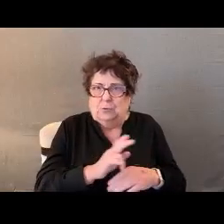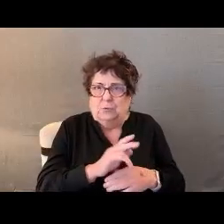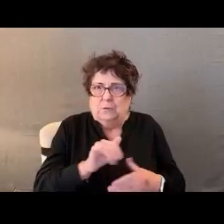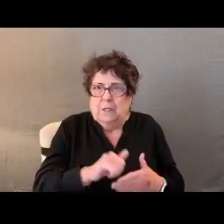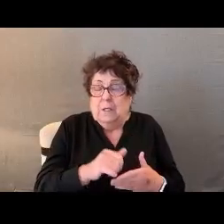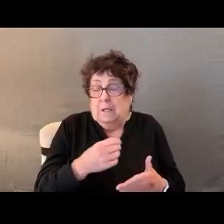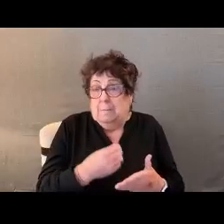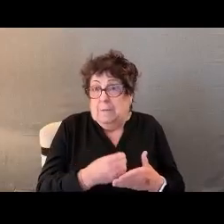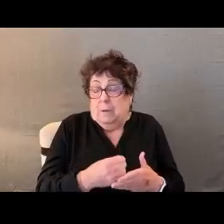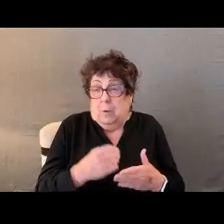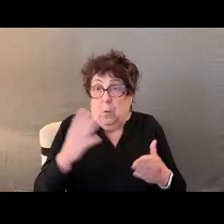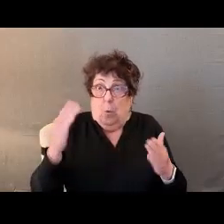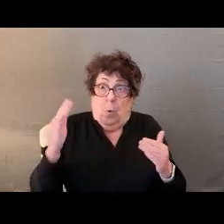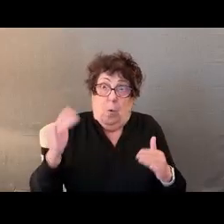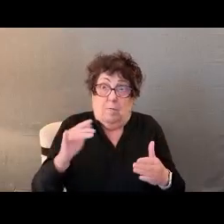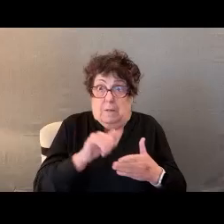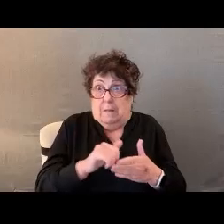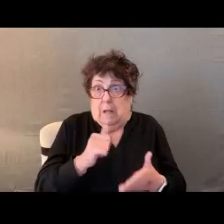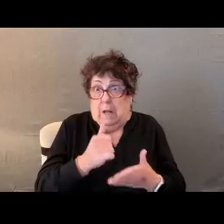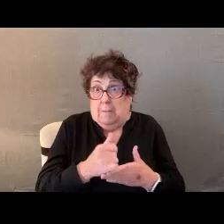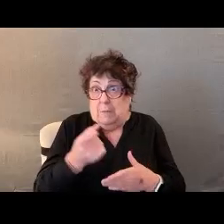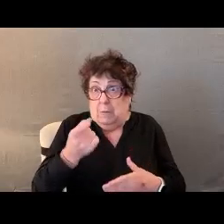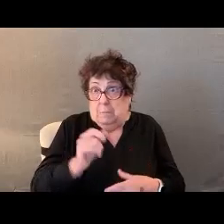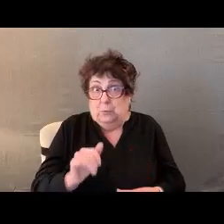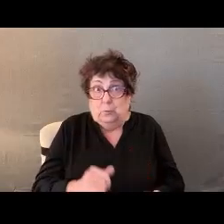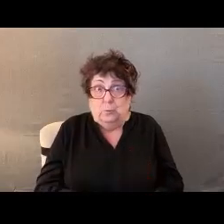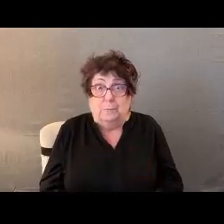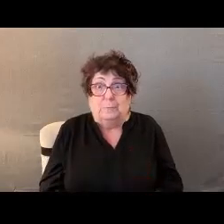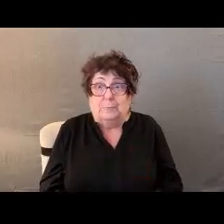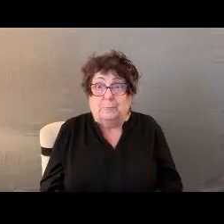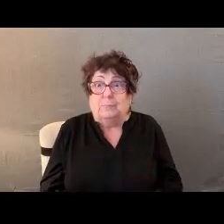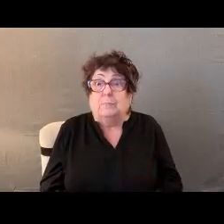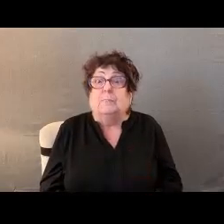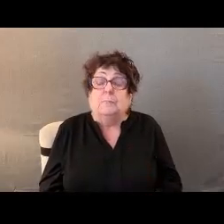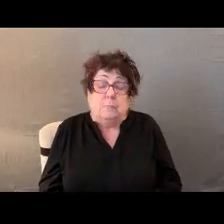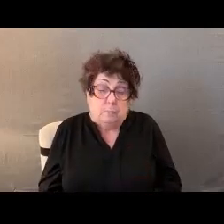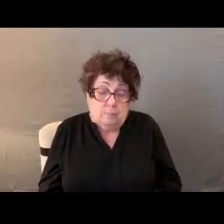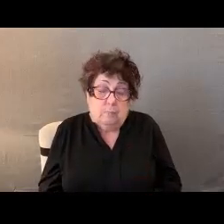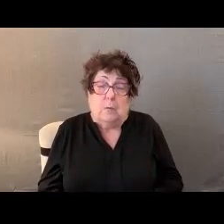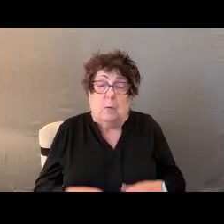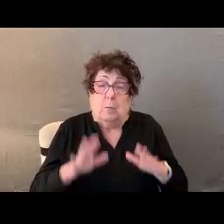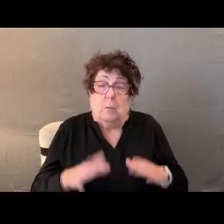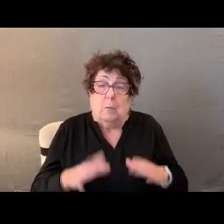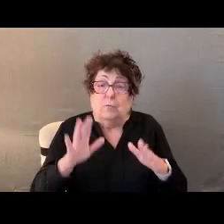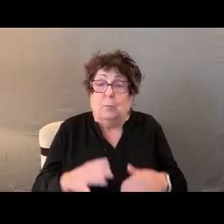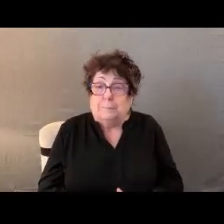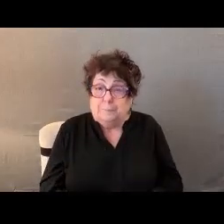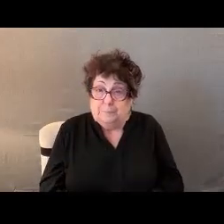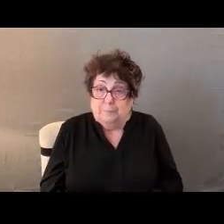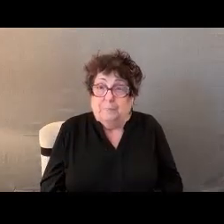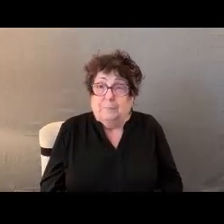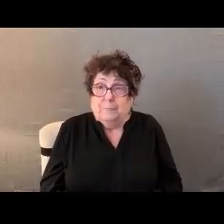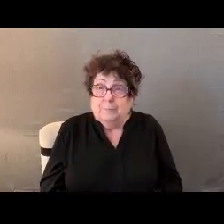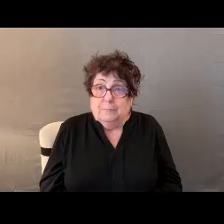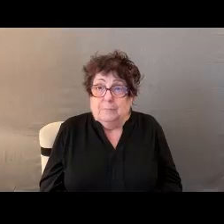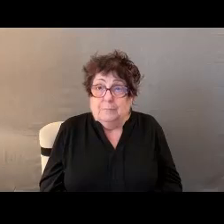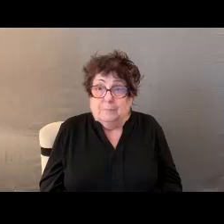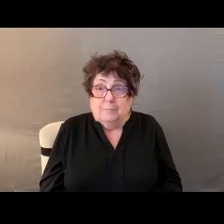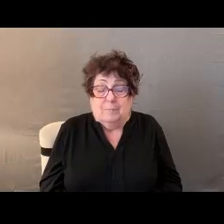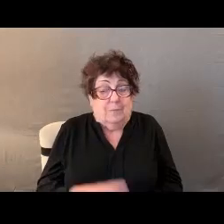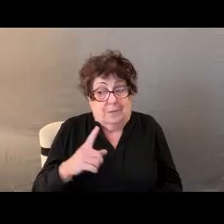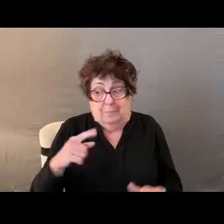little bit as well. Great. Wonderful. So this has been an